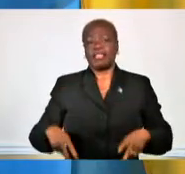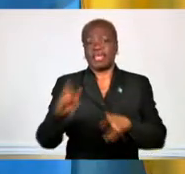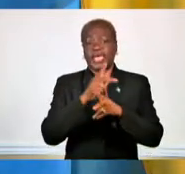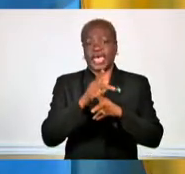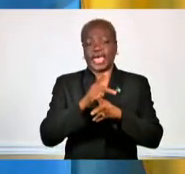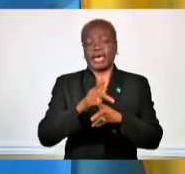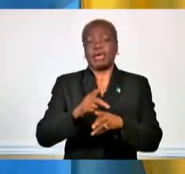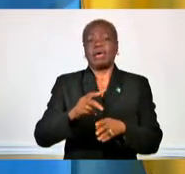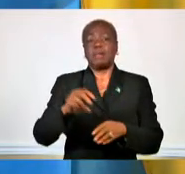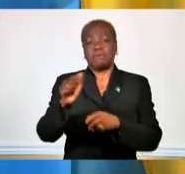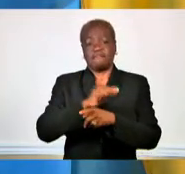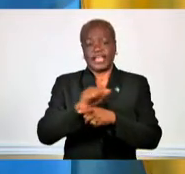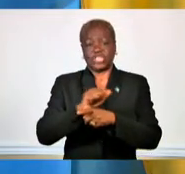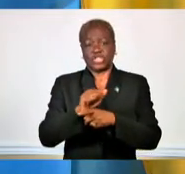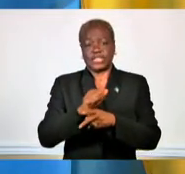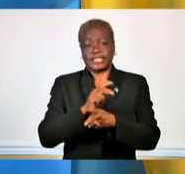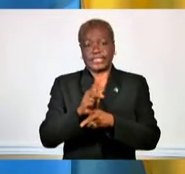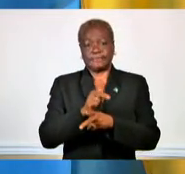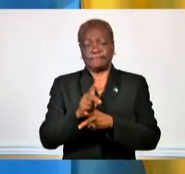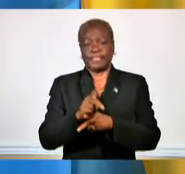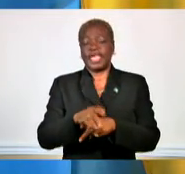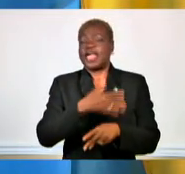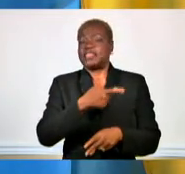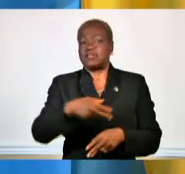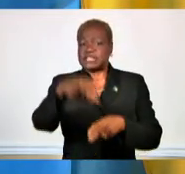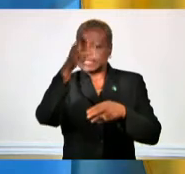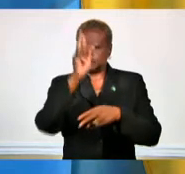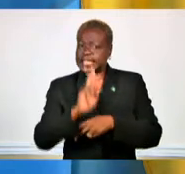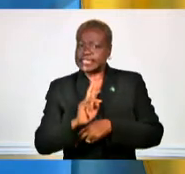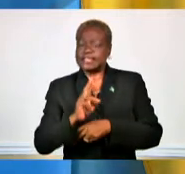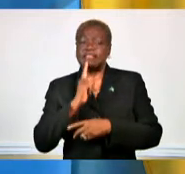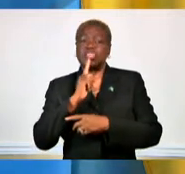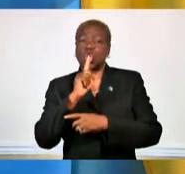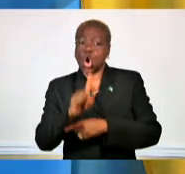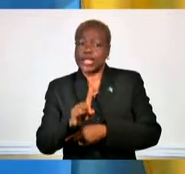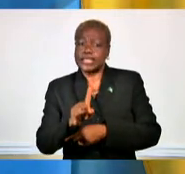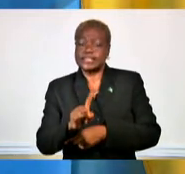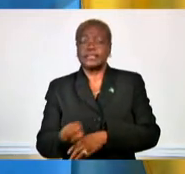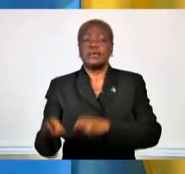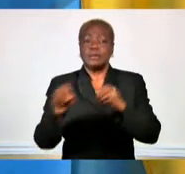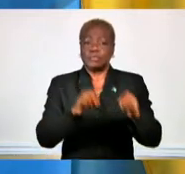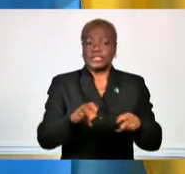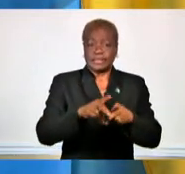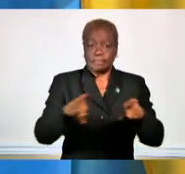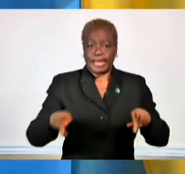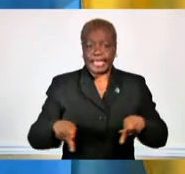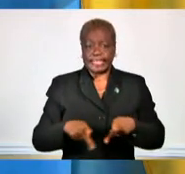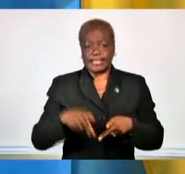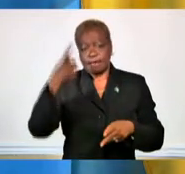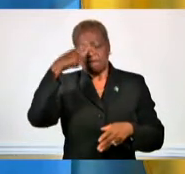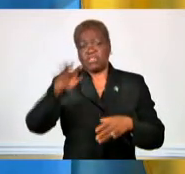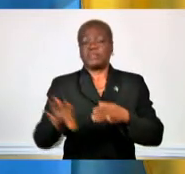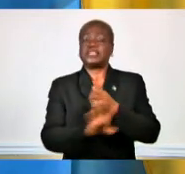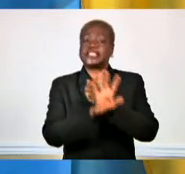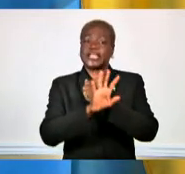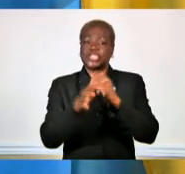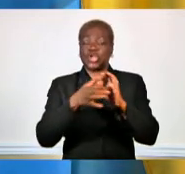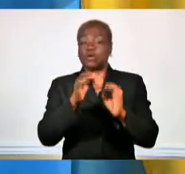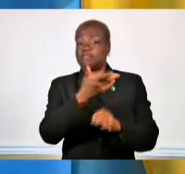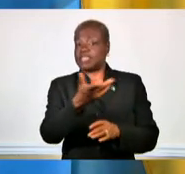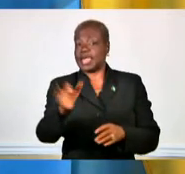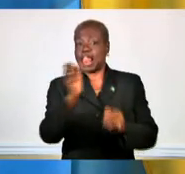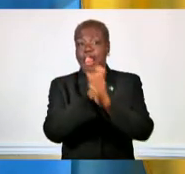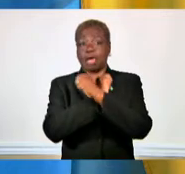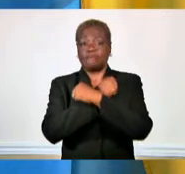professionals. They have respected the orders put in place for the protection of their loved